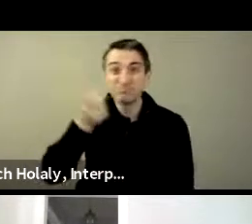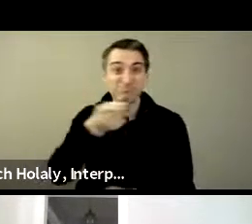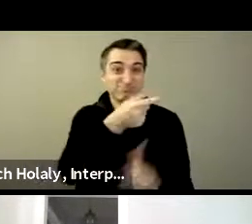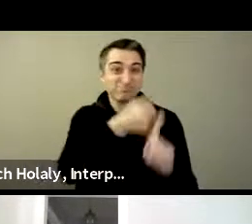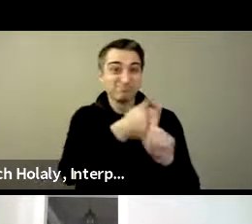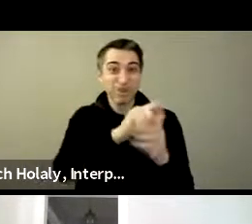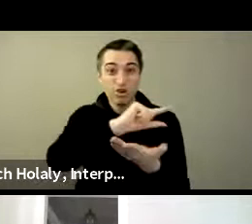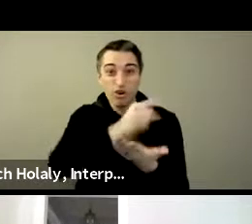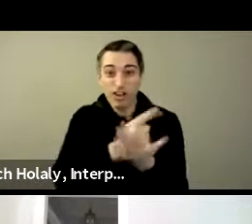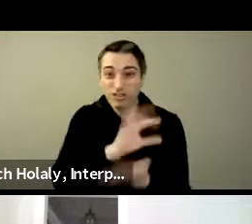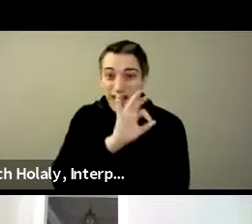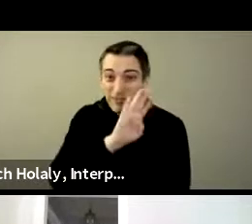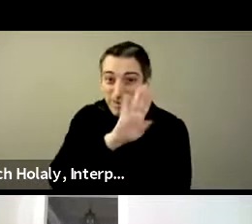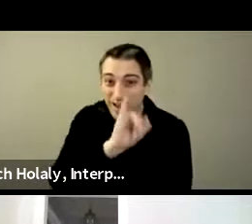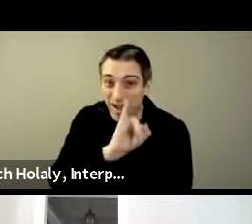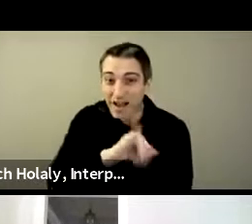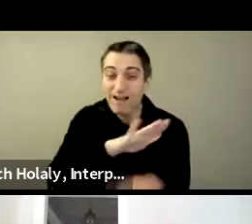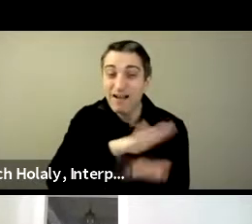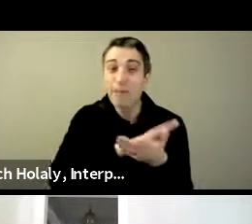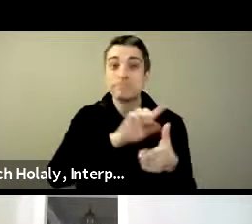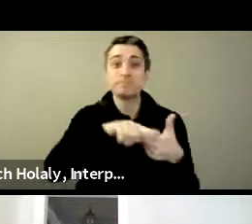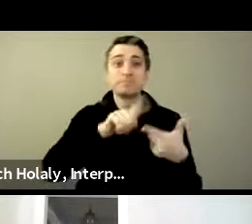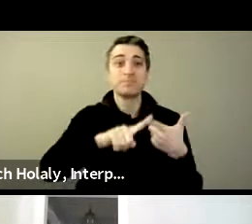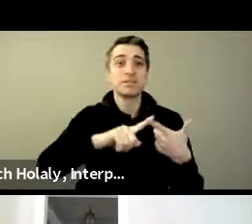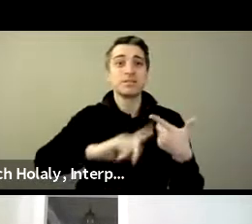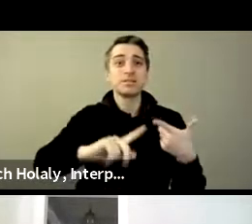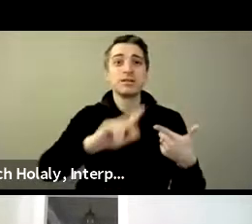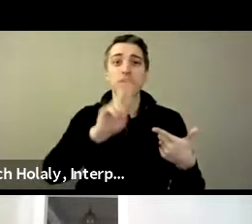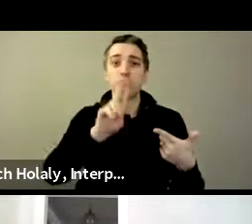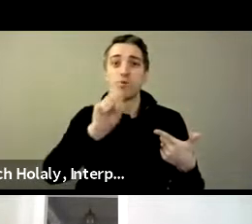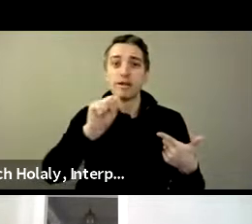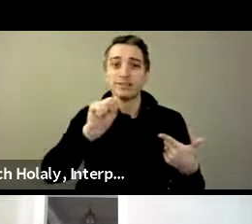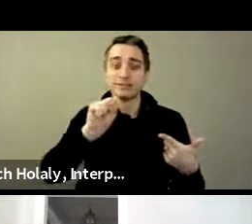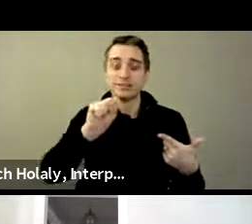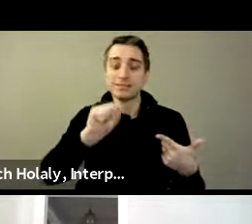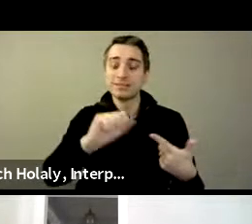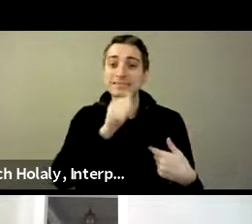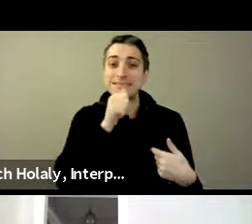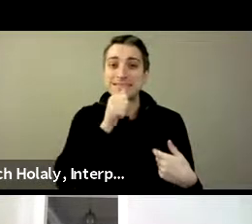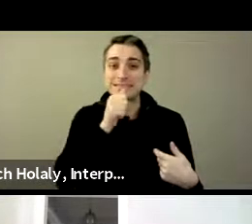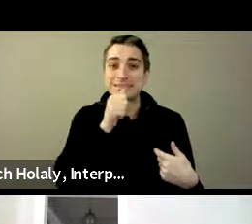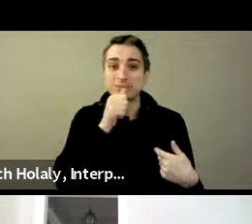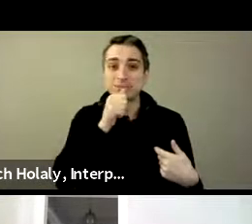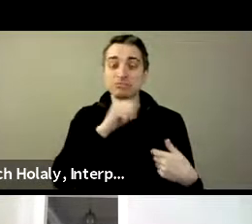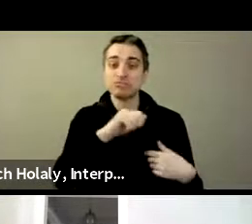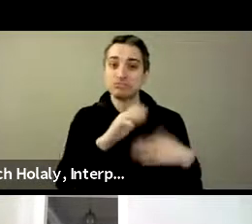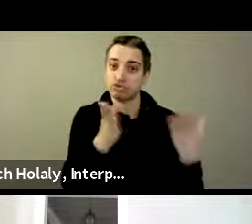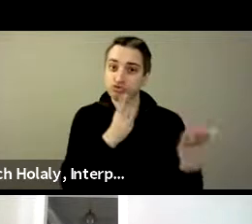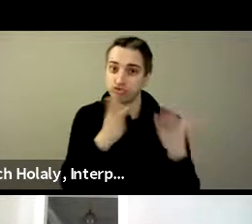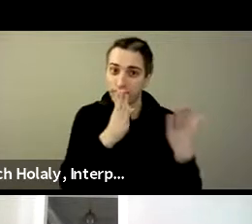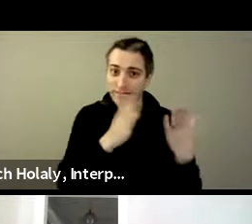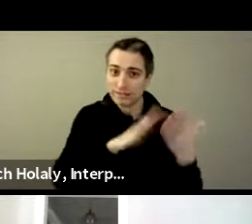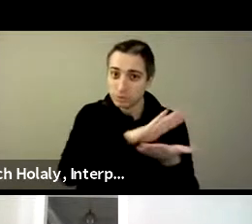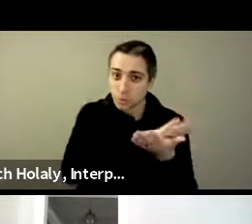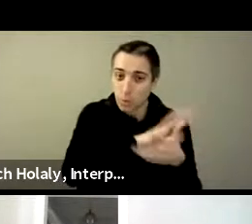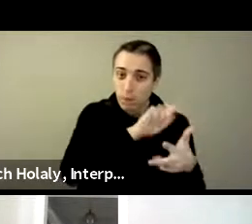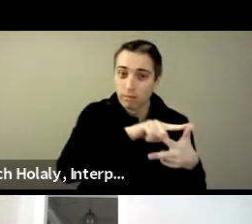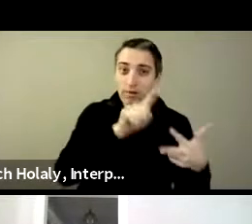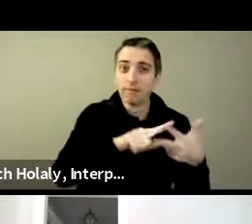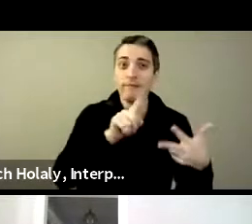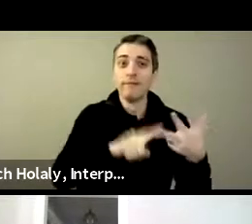United States Secret Service Dignitary Protection School, the Northwest University School of Police Staff and